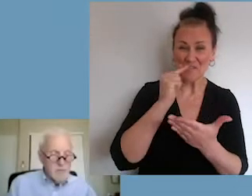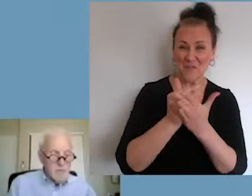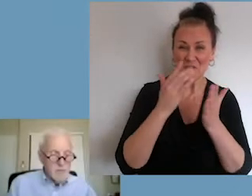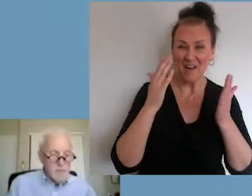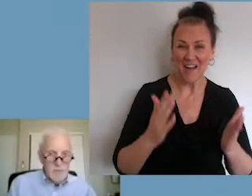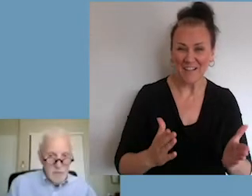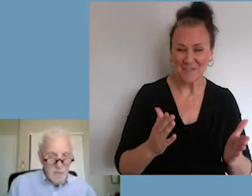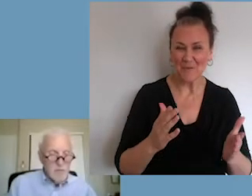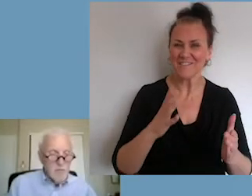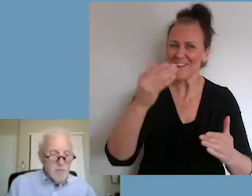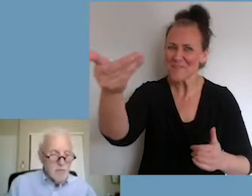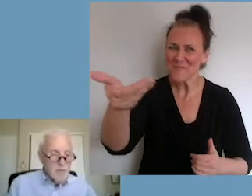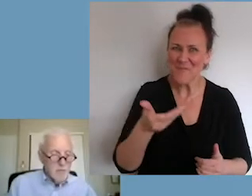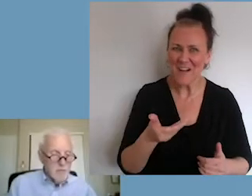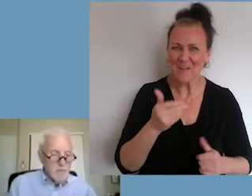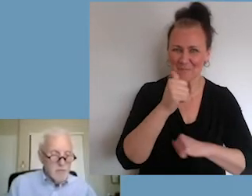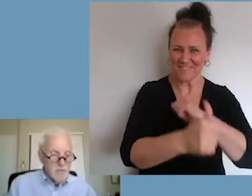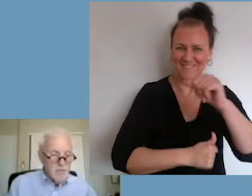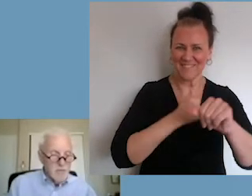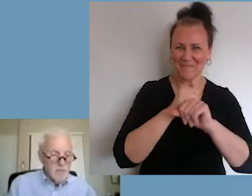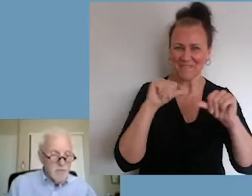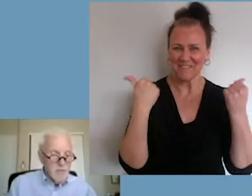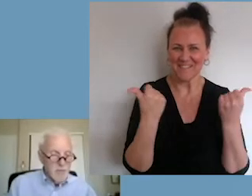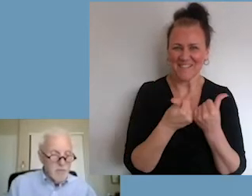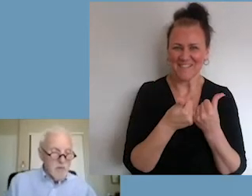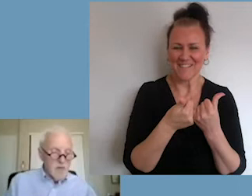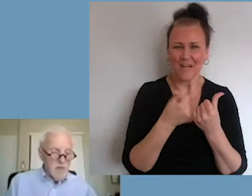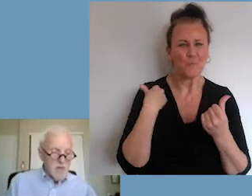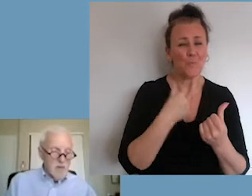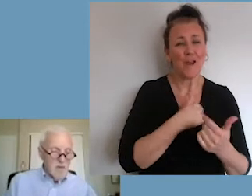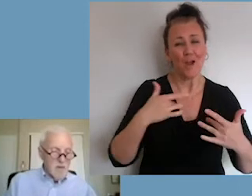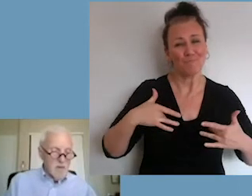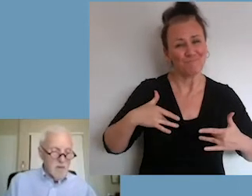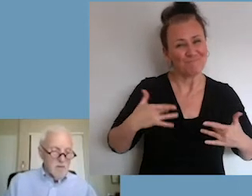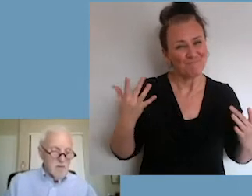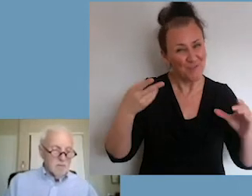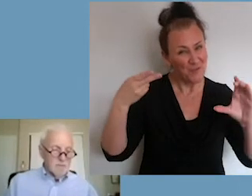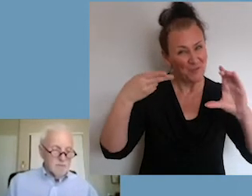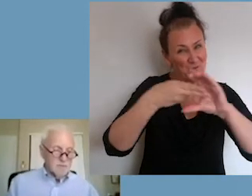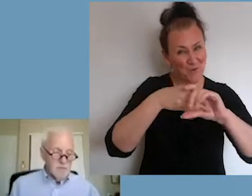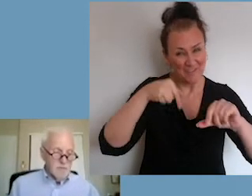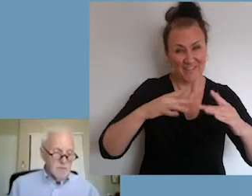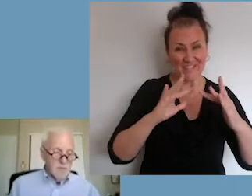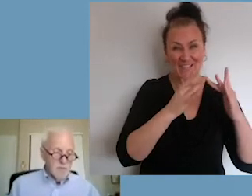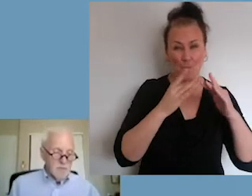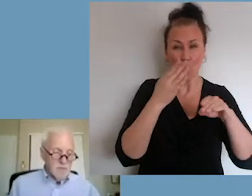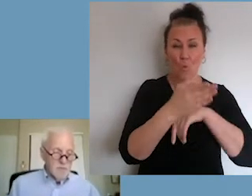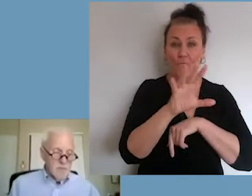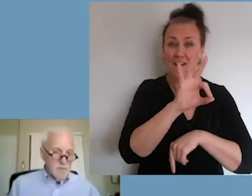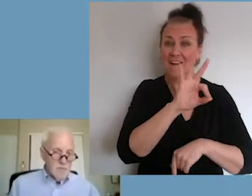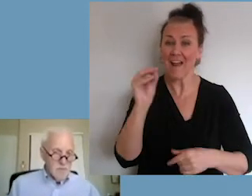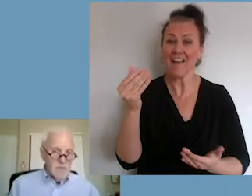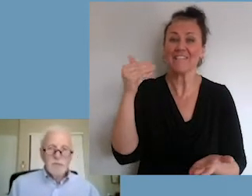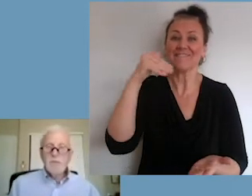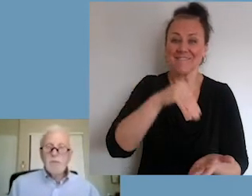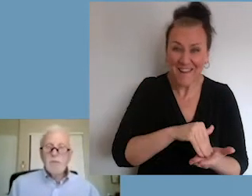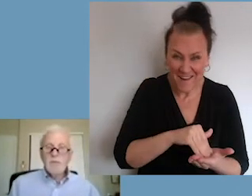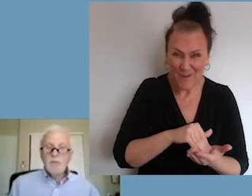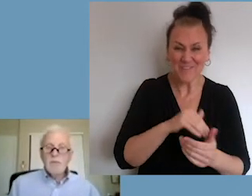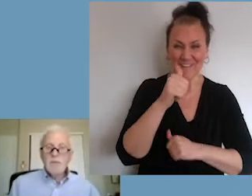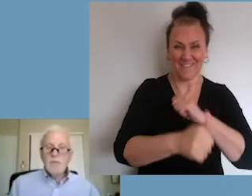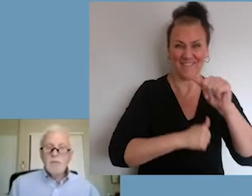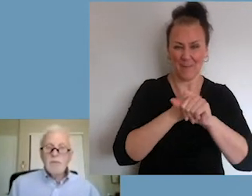Congratulations, alumni, and welcome to the Alumni Association. We are thrilled to have you joining our network of over 90,000